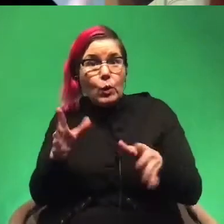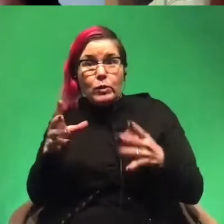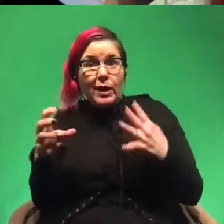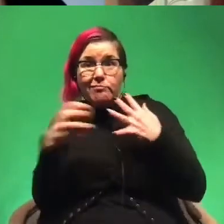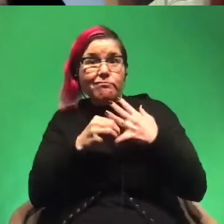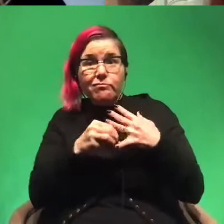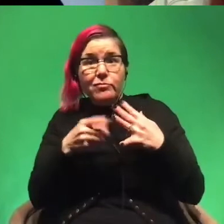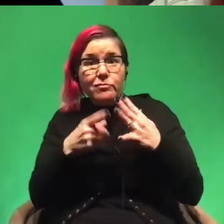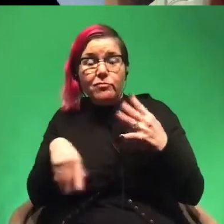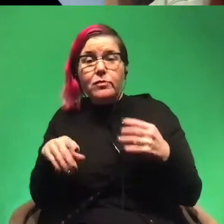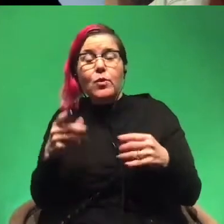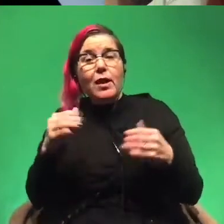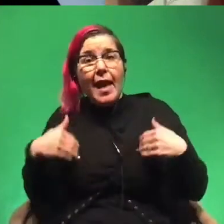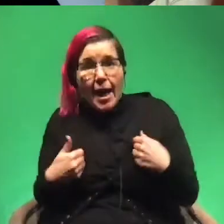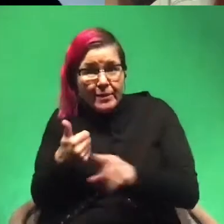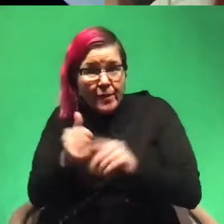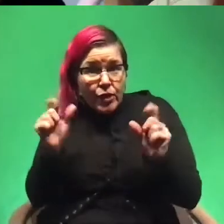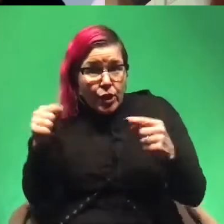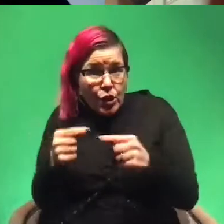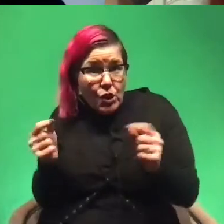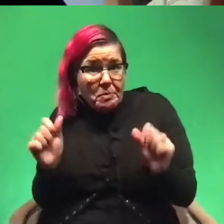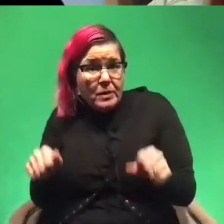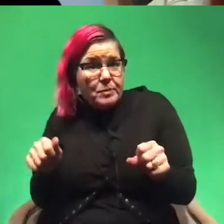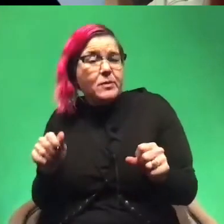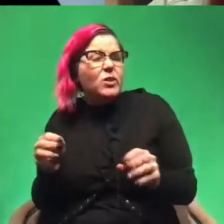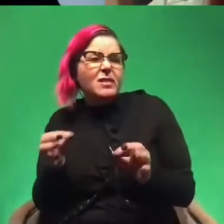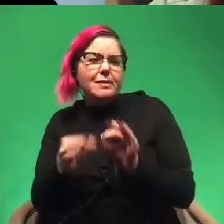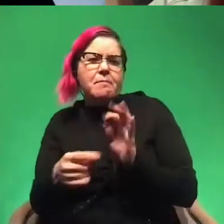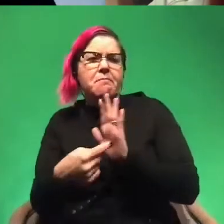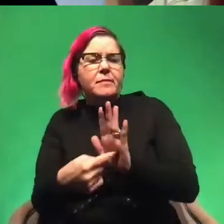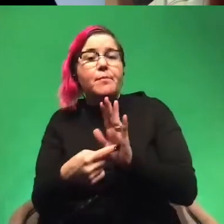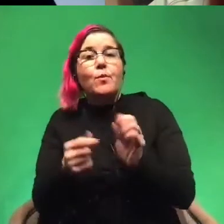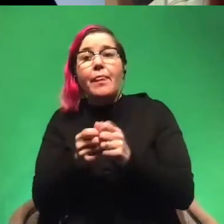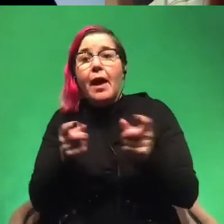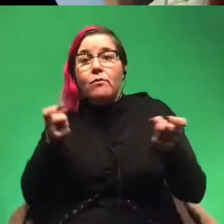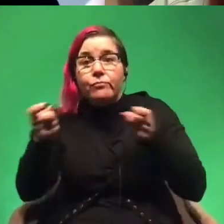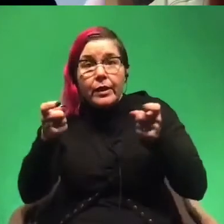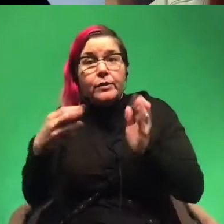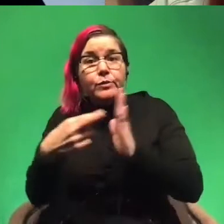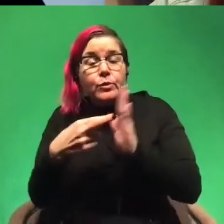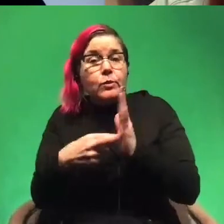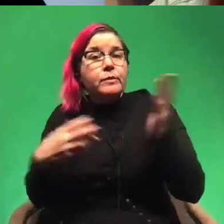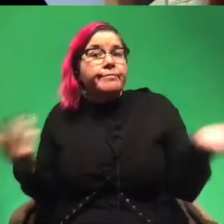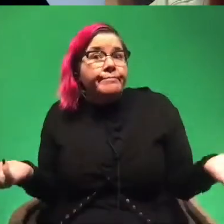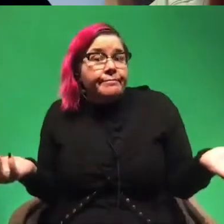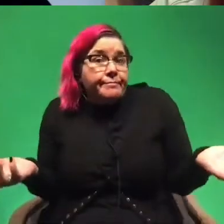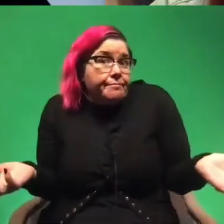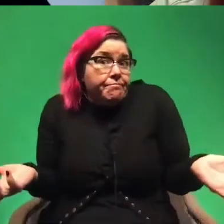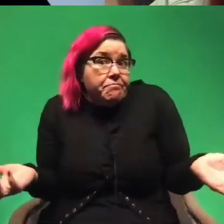or, the animal can get hurt or something like that. And that's just a simple example of, without regulations, we basically